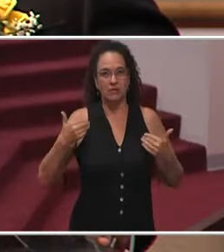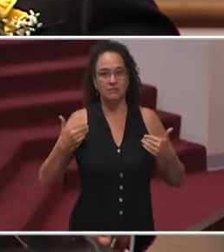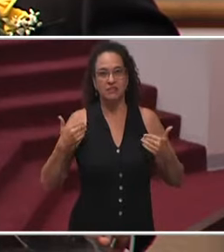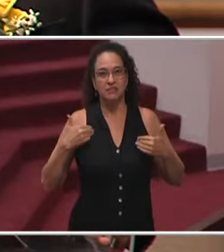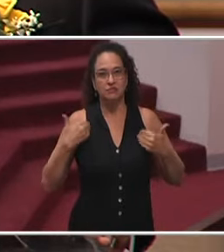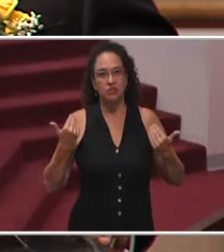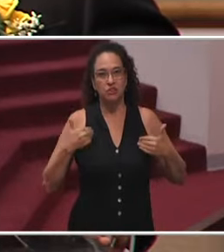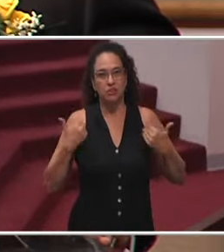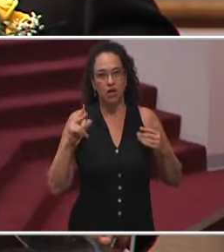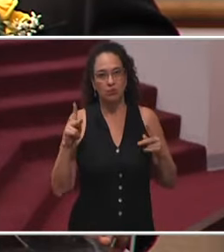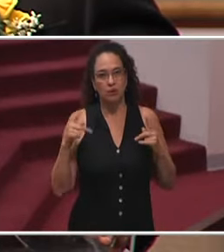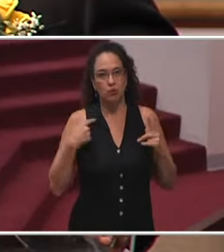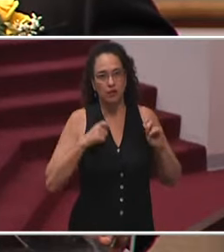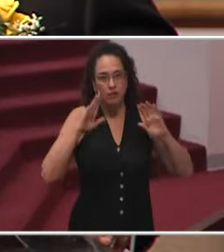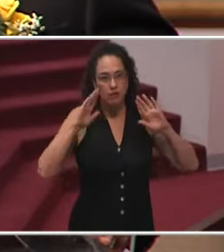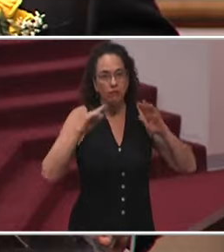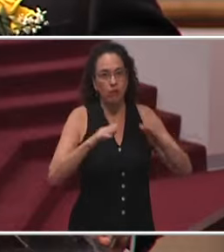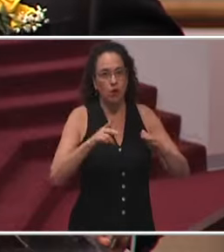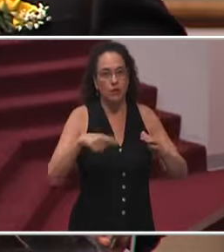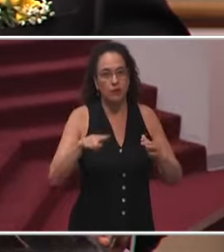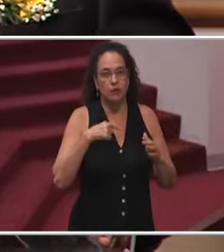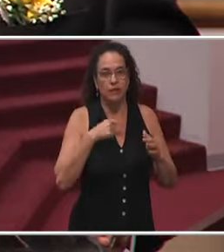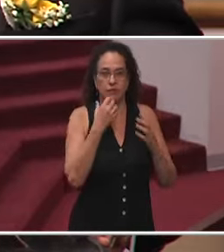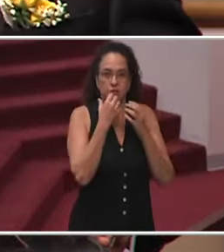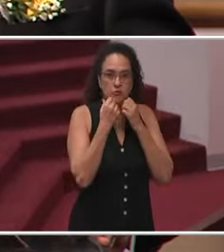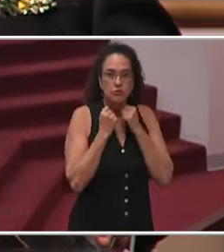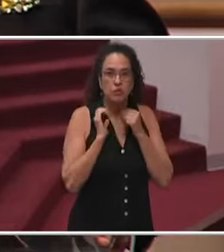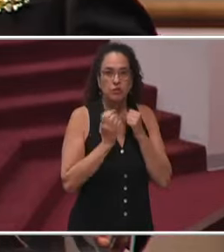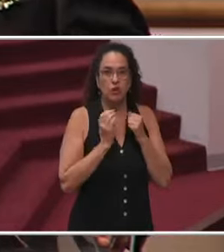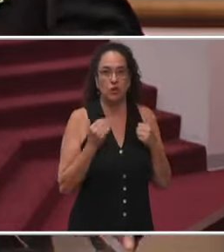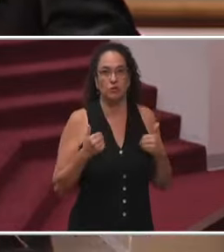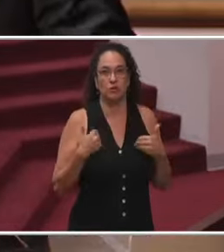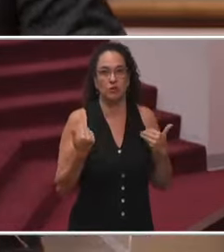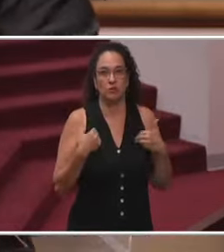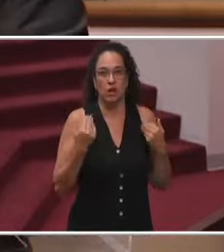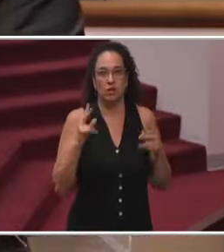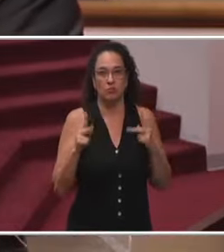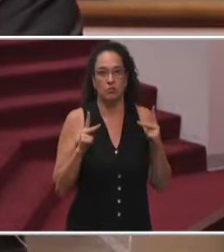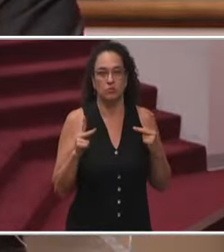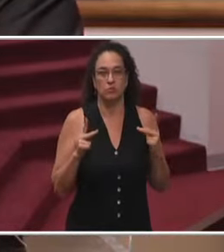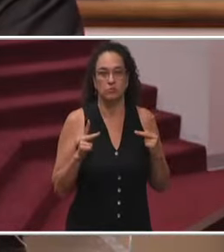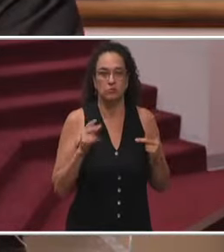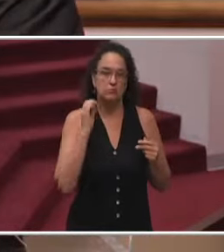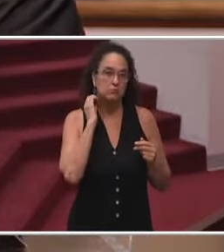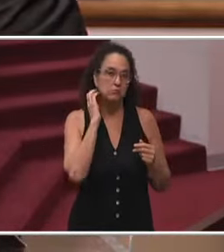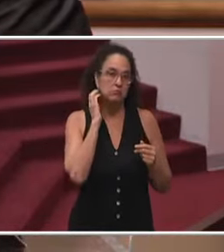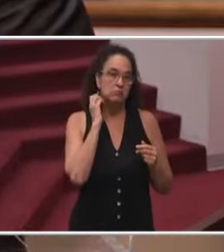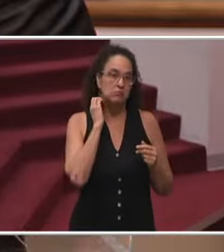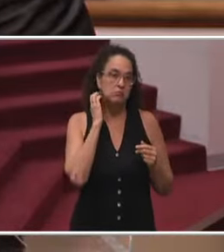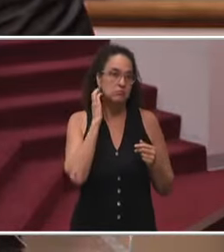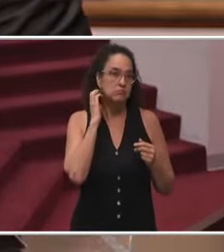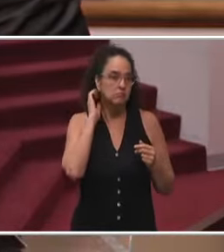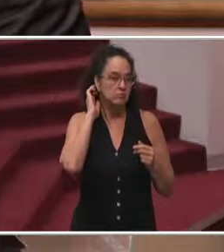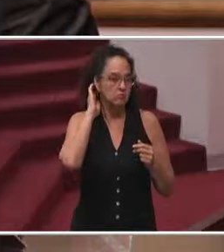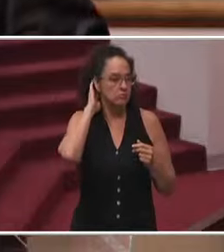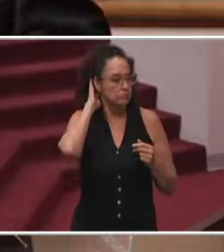to focus on as well, our young people. And as I tell you, we have not been able to